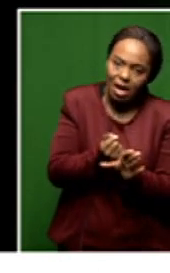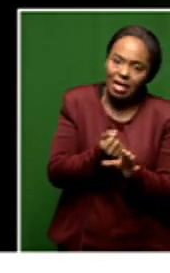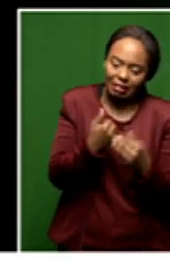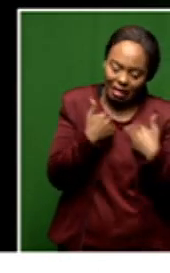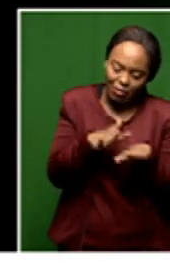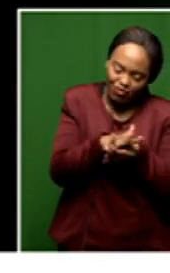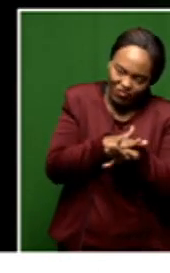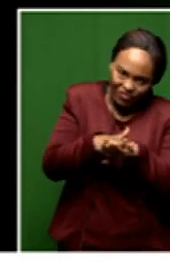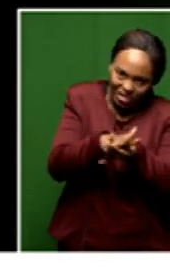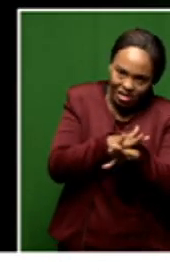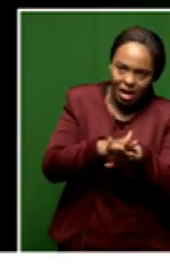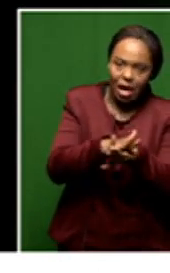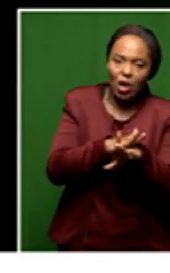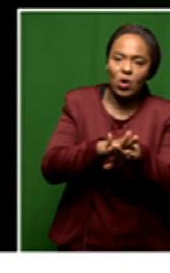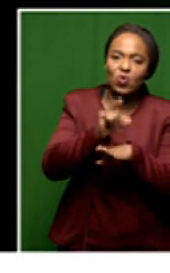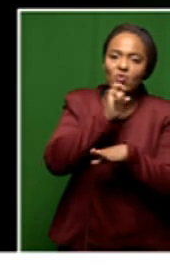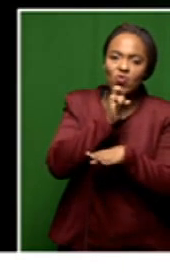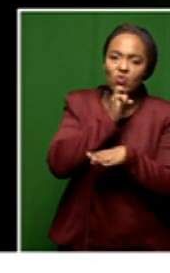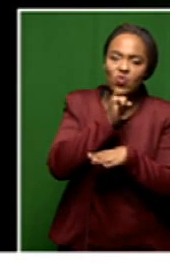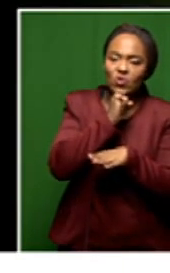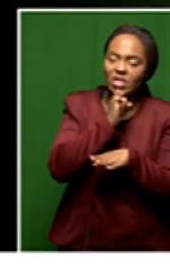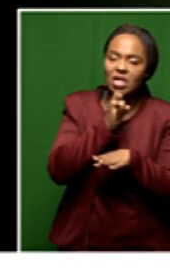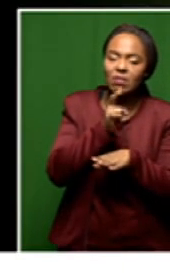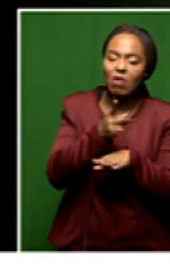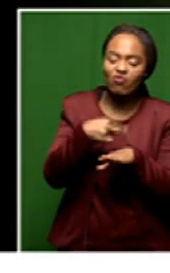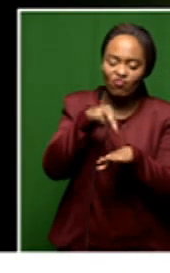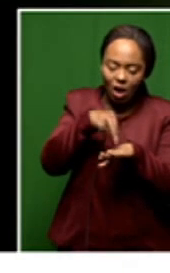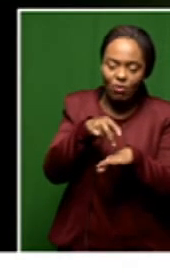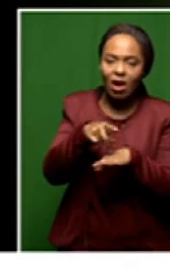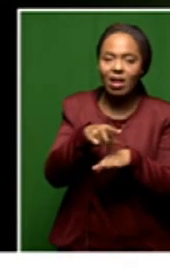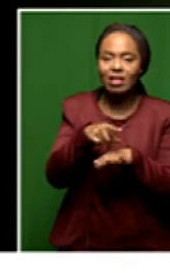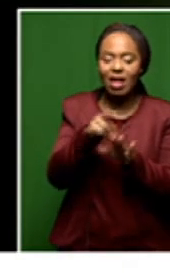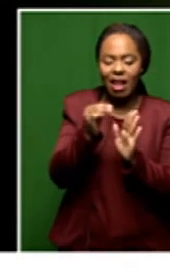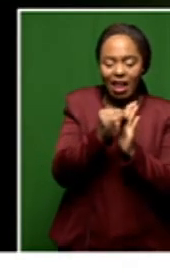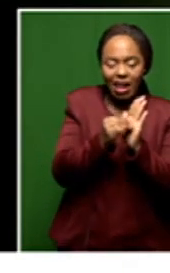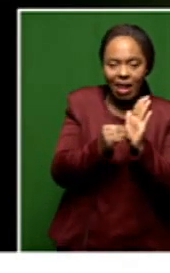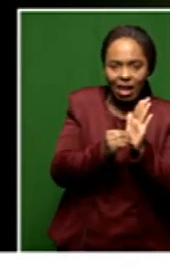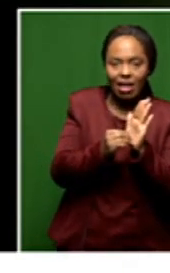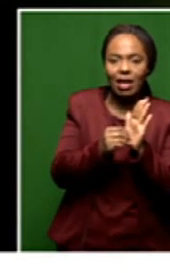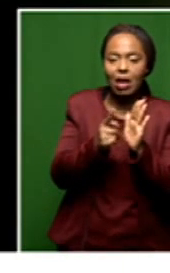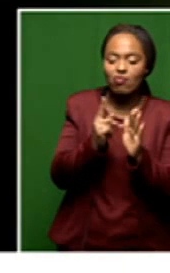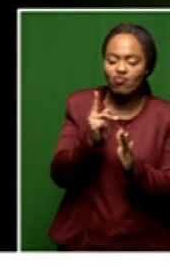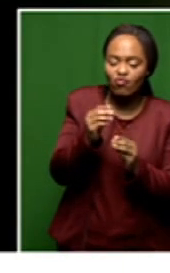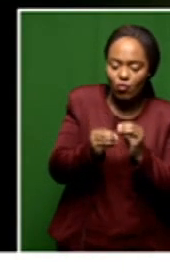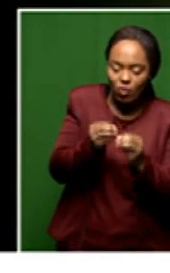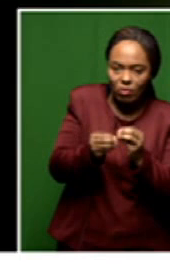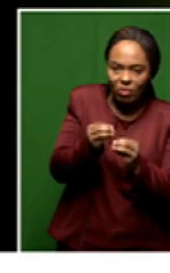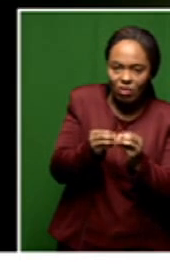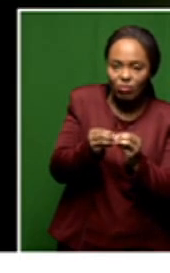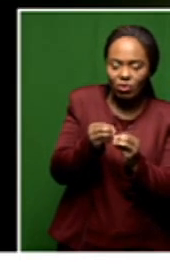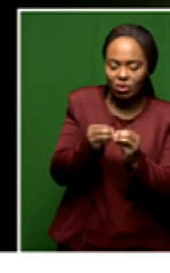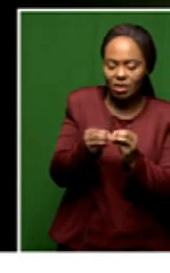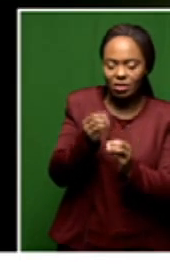these ingredients. So to move away as much as possible from the processed foods. Processed foods are the same